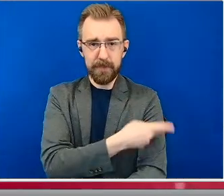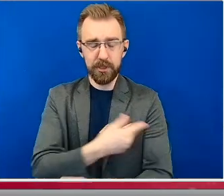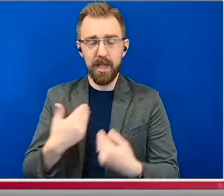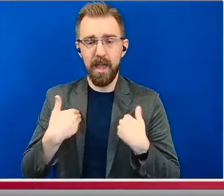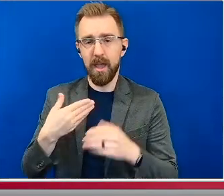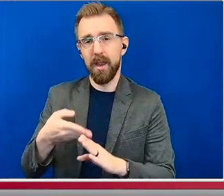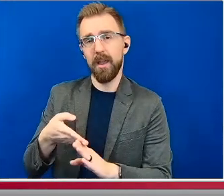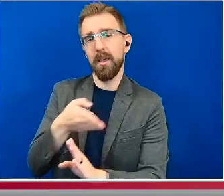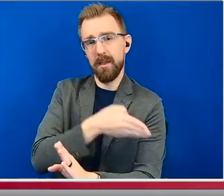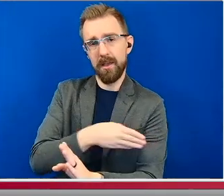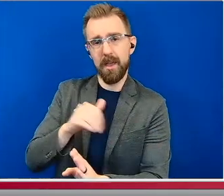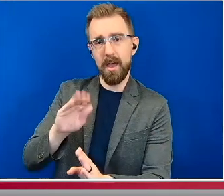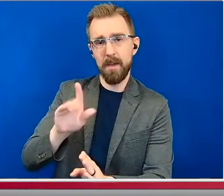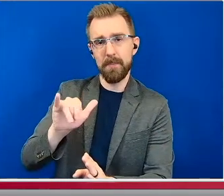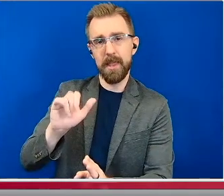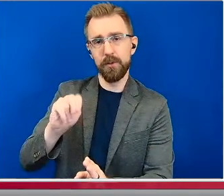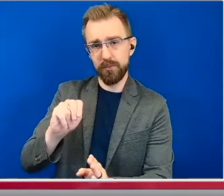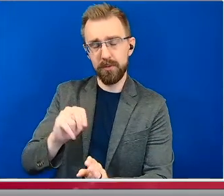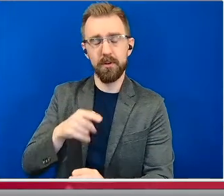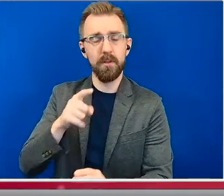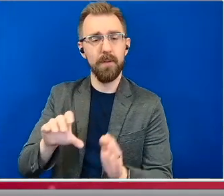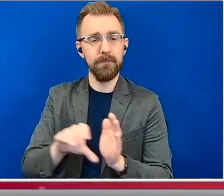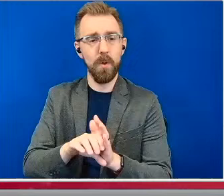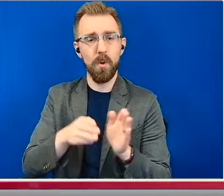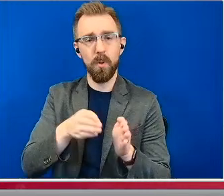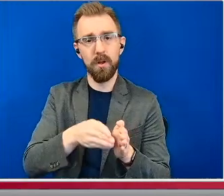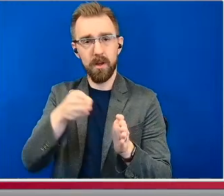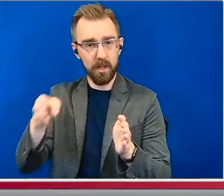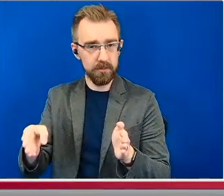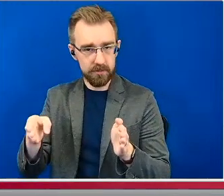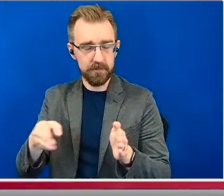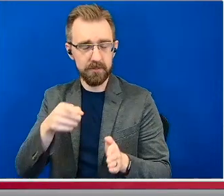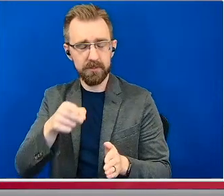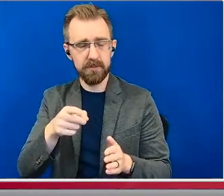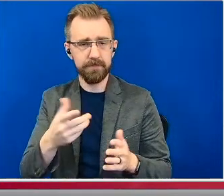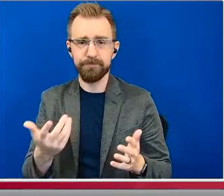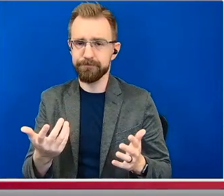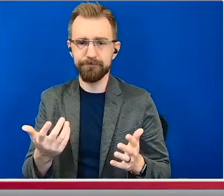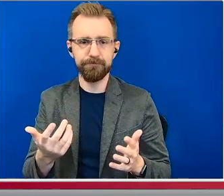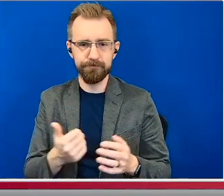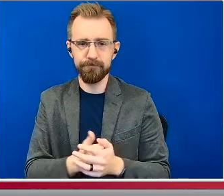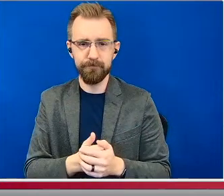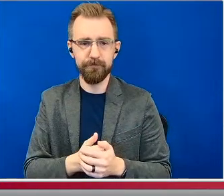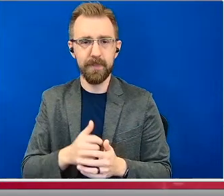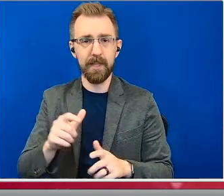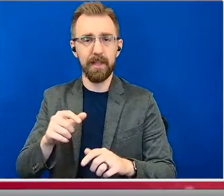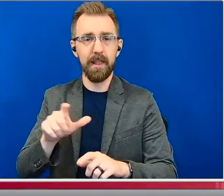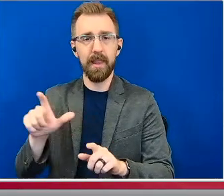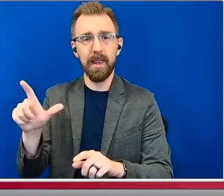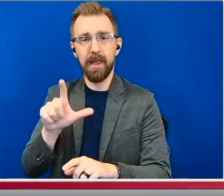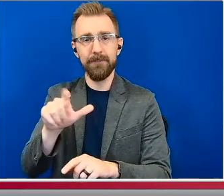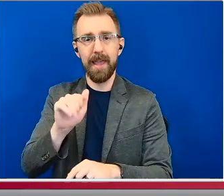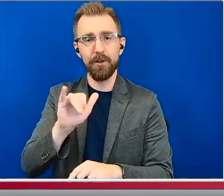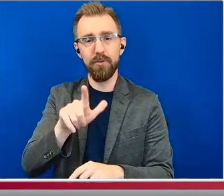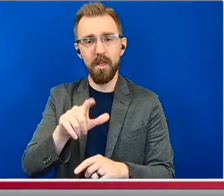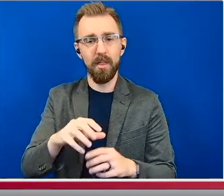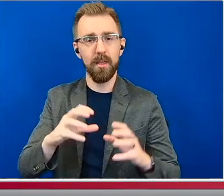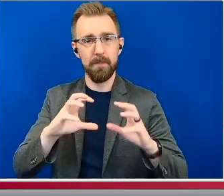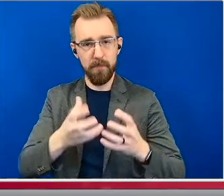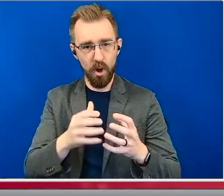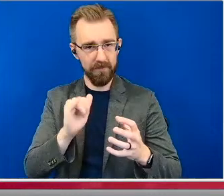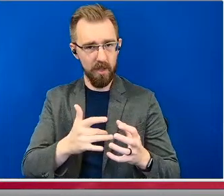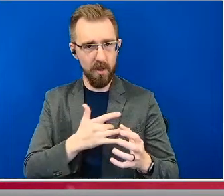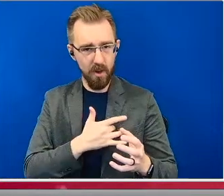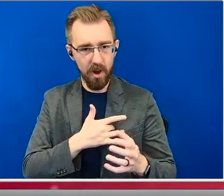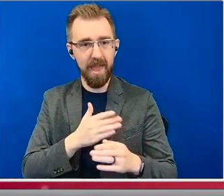and the photo next to it is the left atrial chamber of the heart after an ablation,